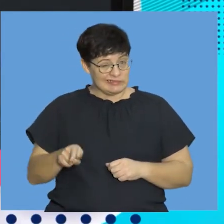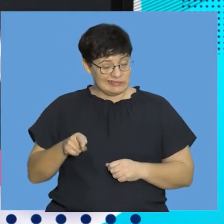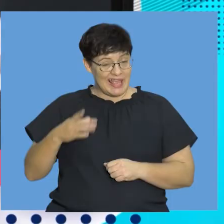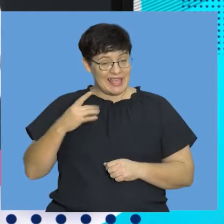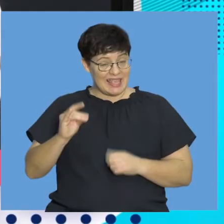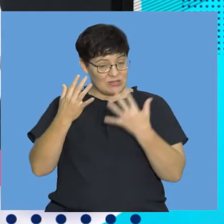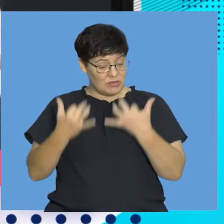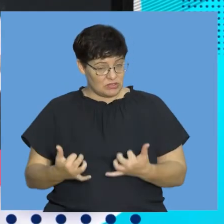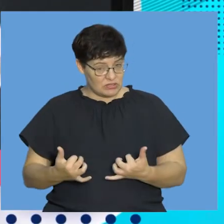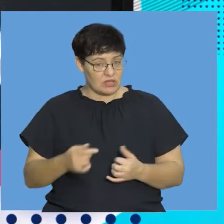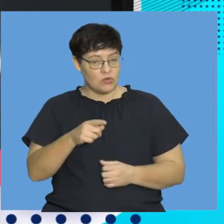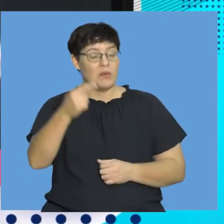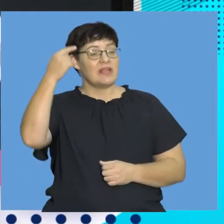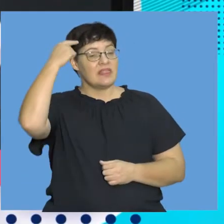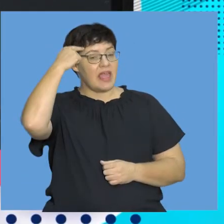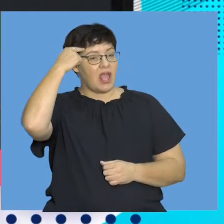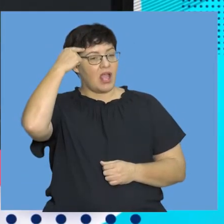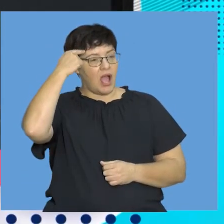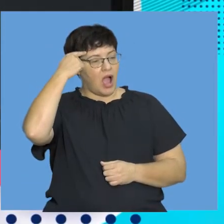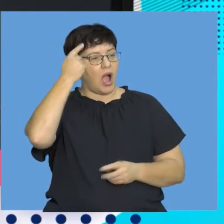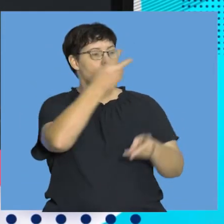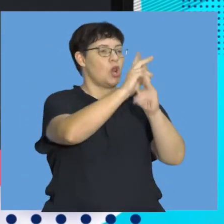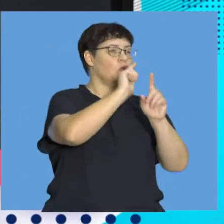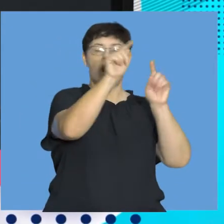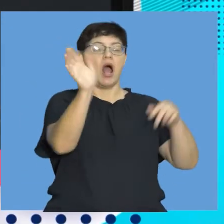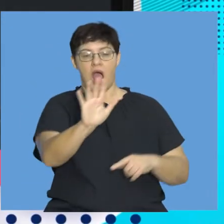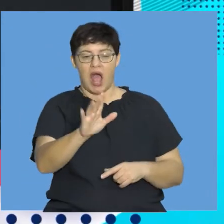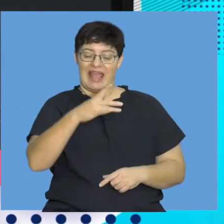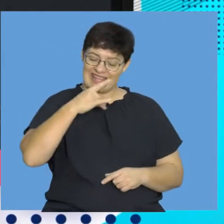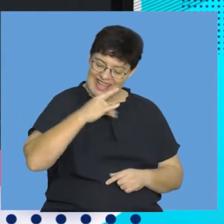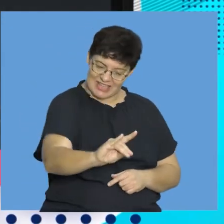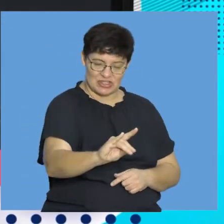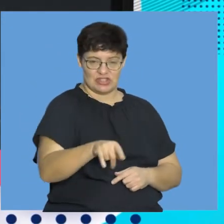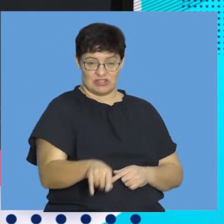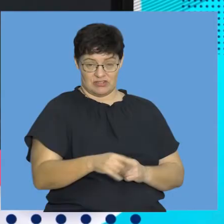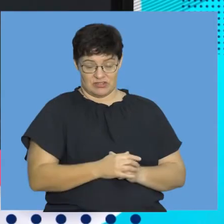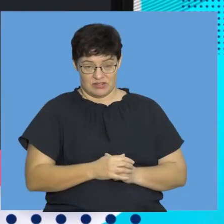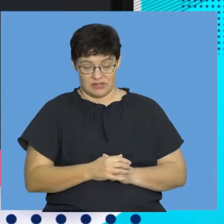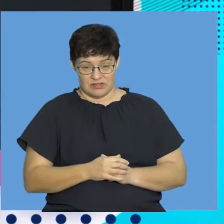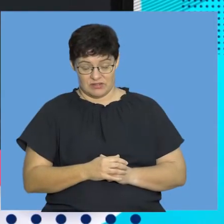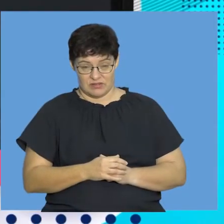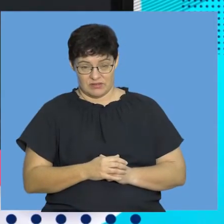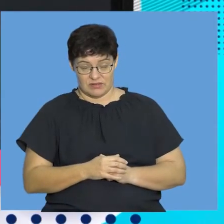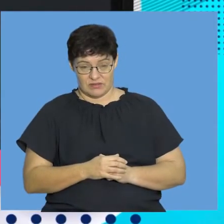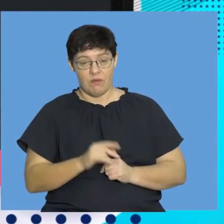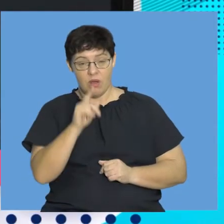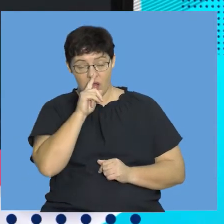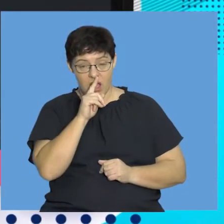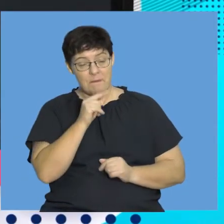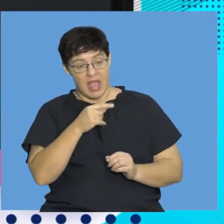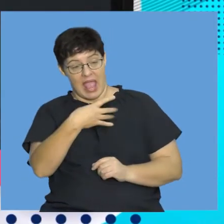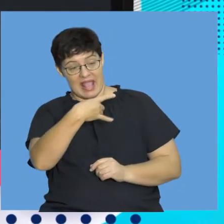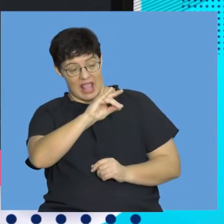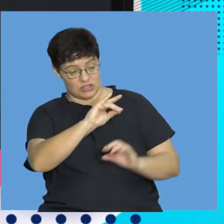aspect of your cash budget is to think cash. In other words, what are we looking at? We're looking